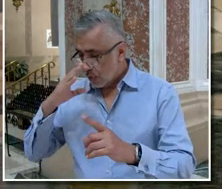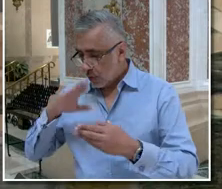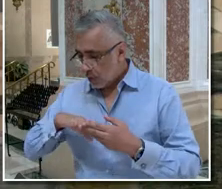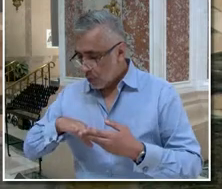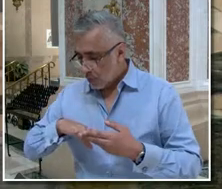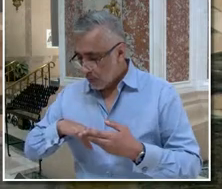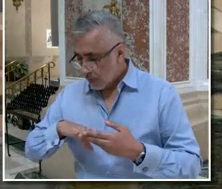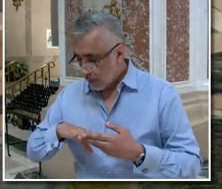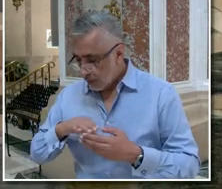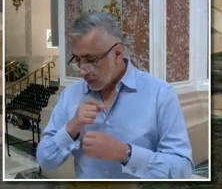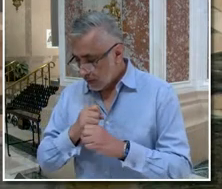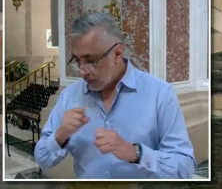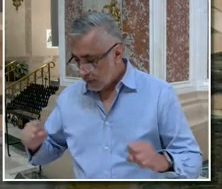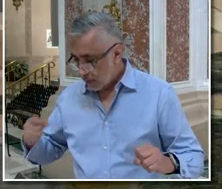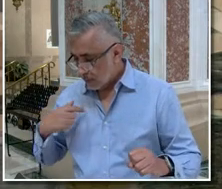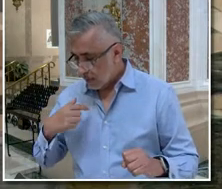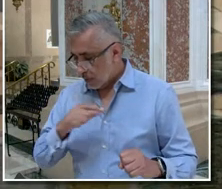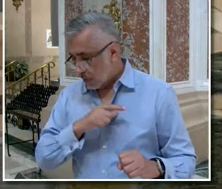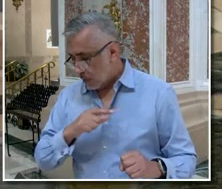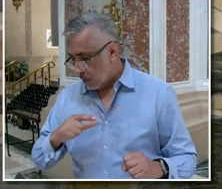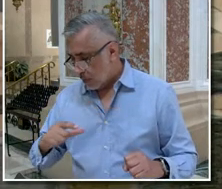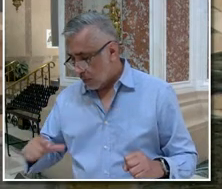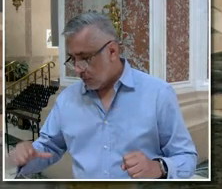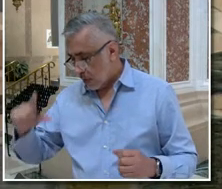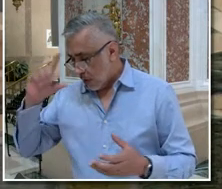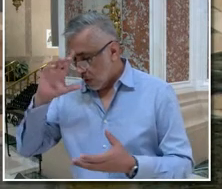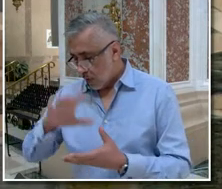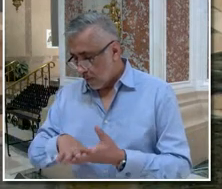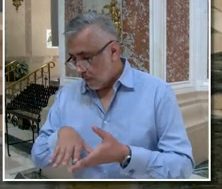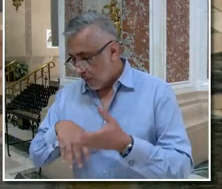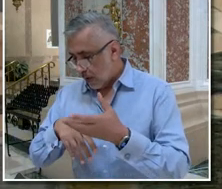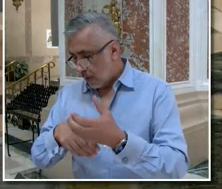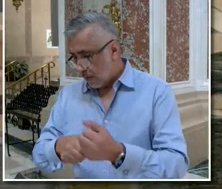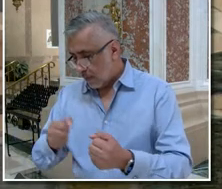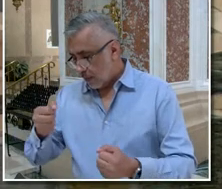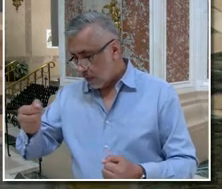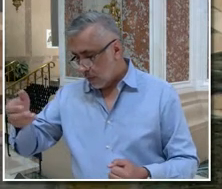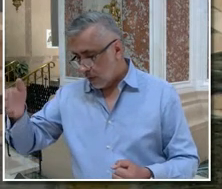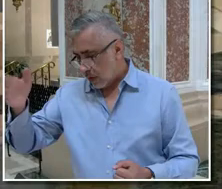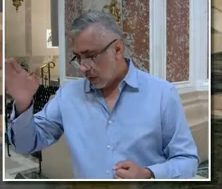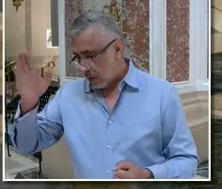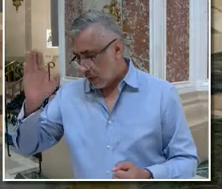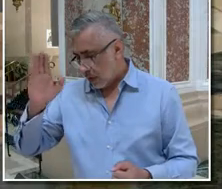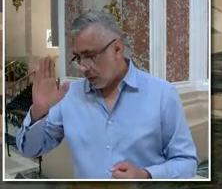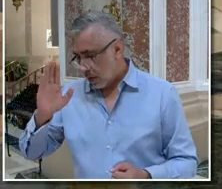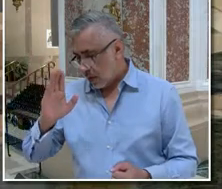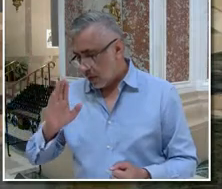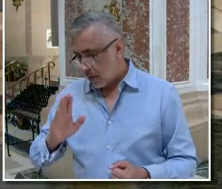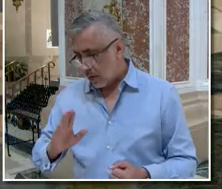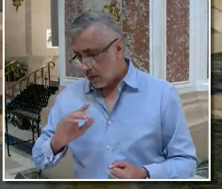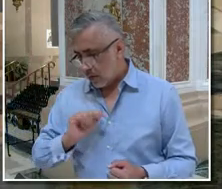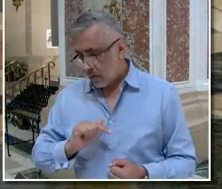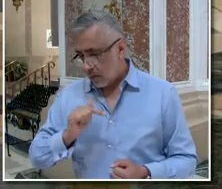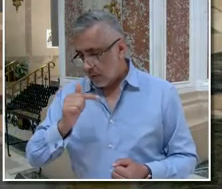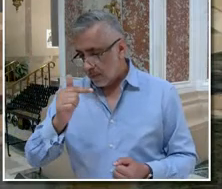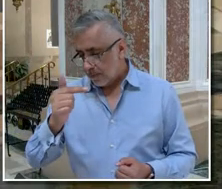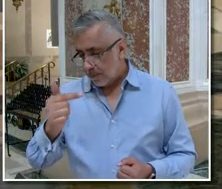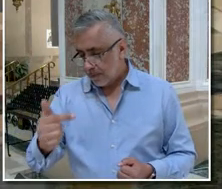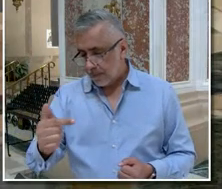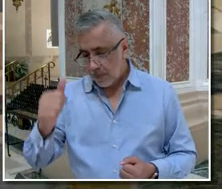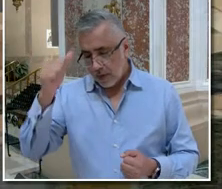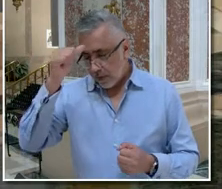redeem me, O Lord, O faithful God.